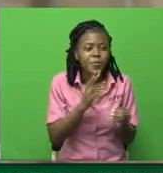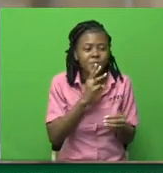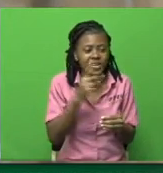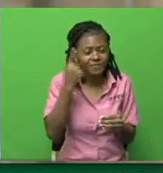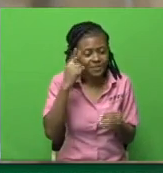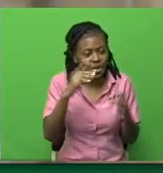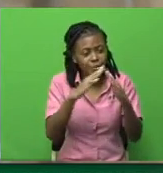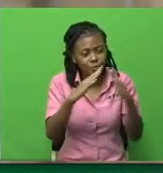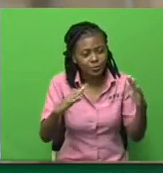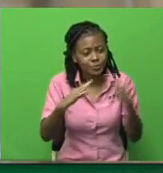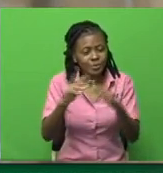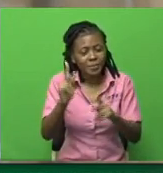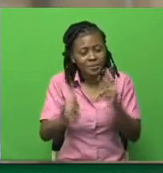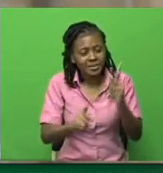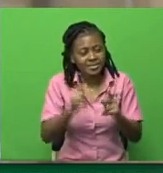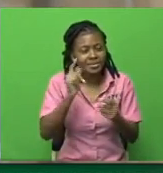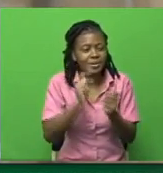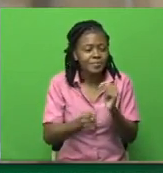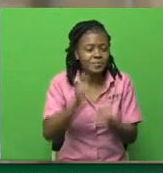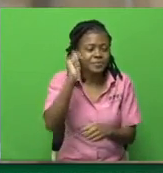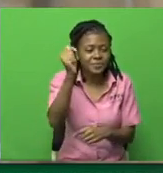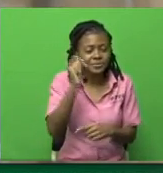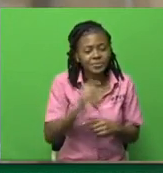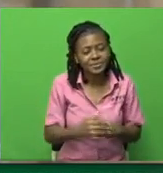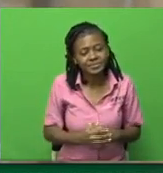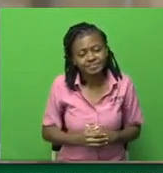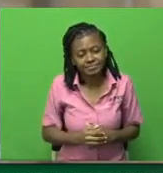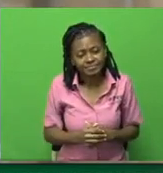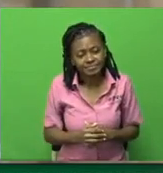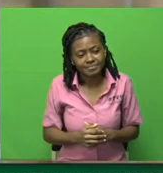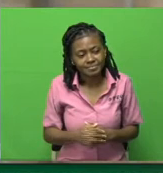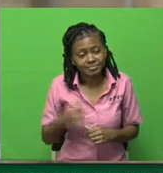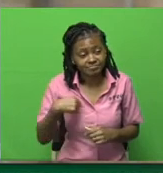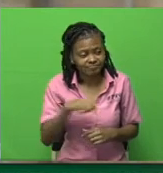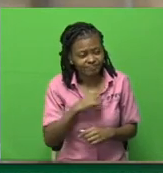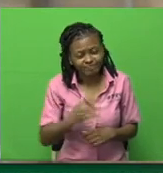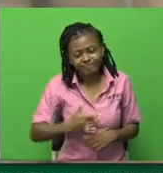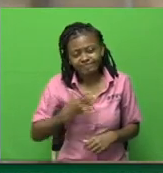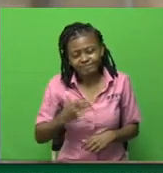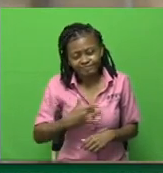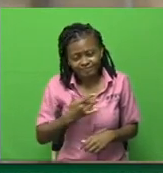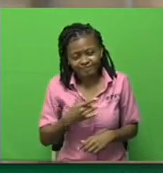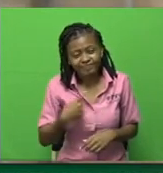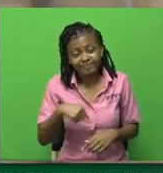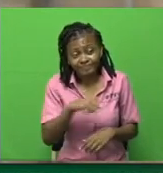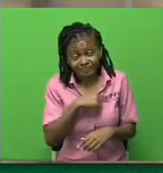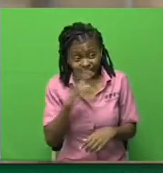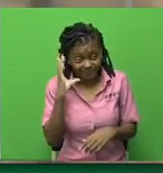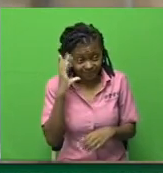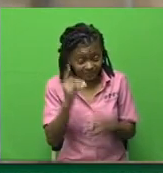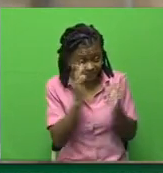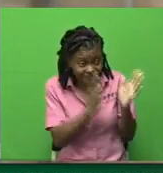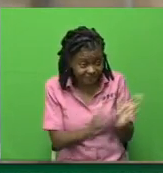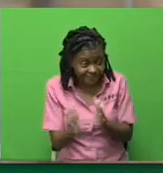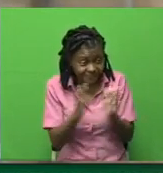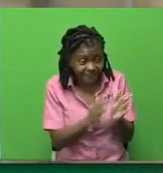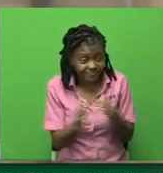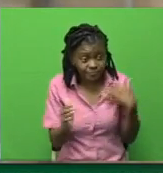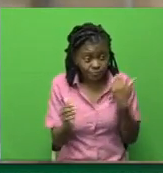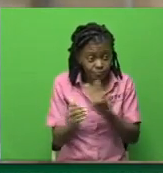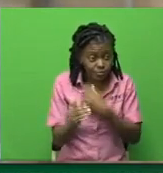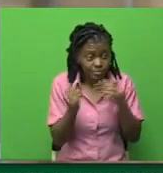to the people of Trinidad and Tobago we anticipate that with this strategy Madam speaker with this strategy